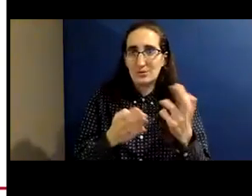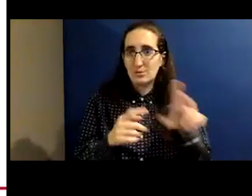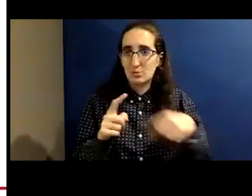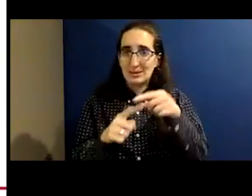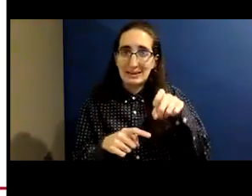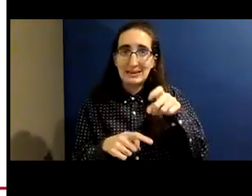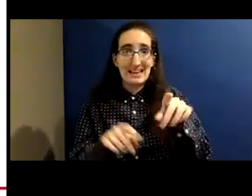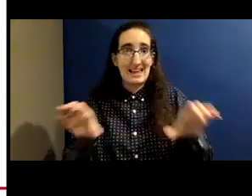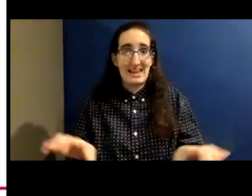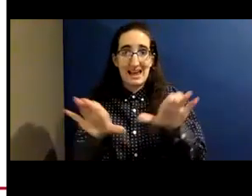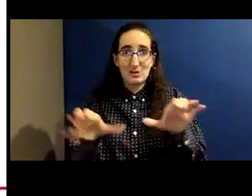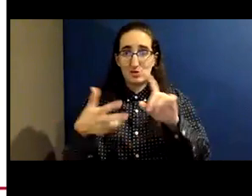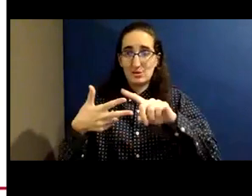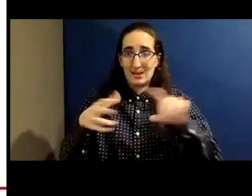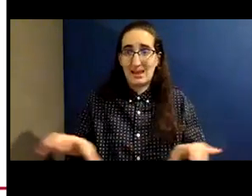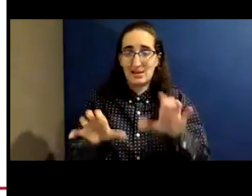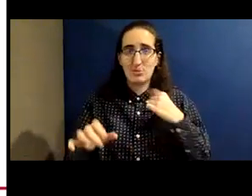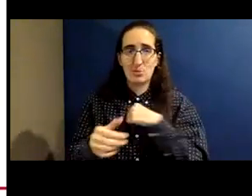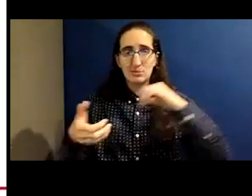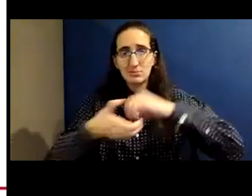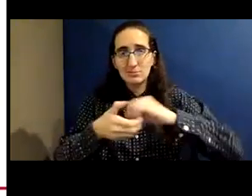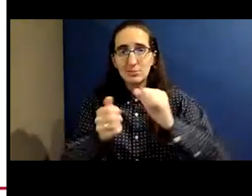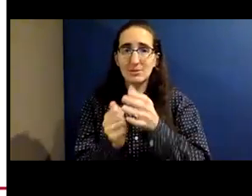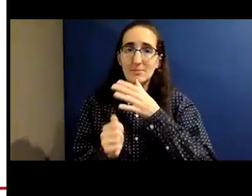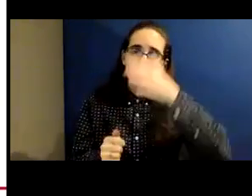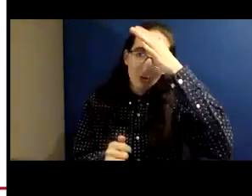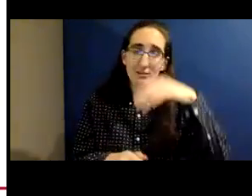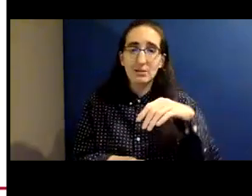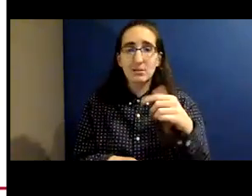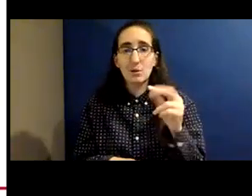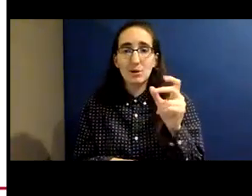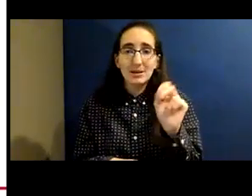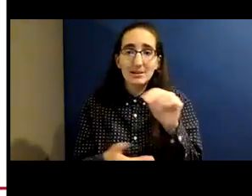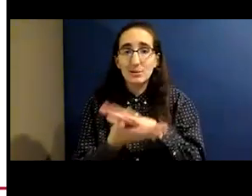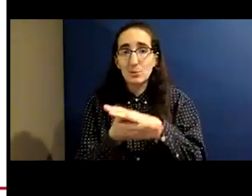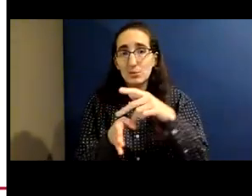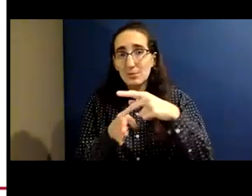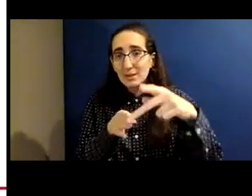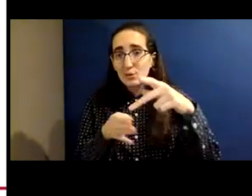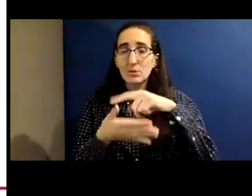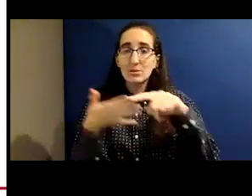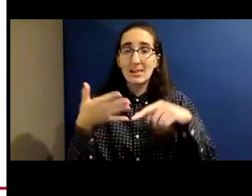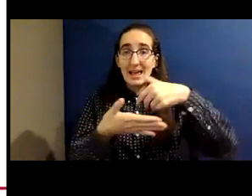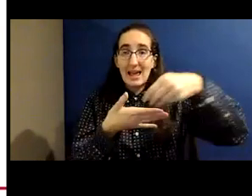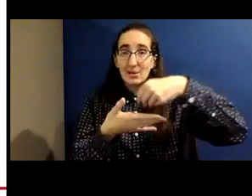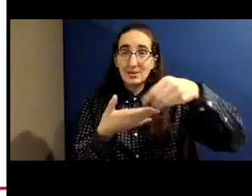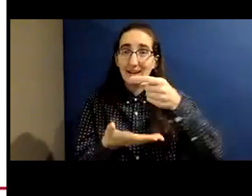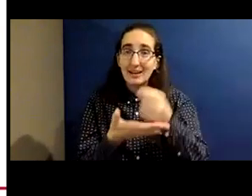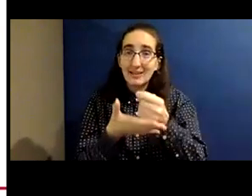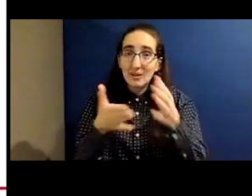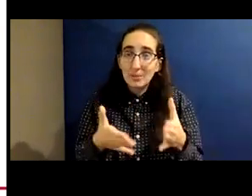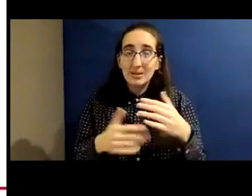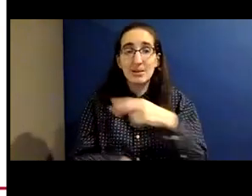then action, we collaborate with parents and guardians and school professionals, and also outside therapists